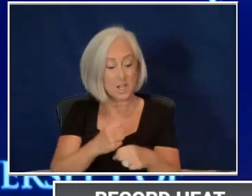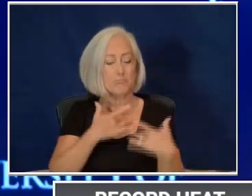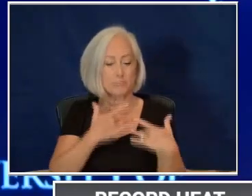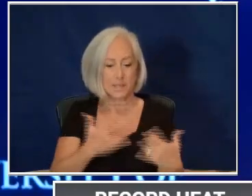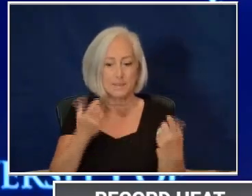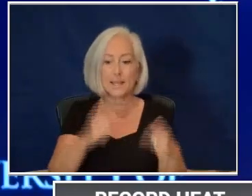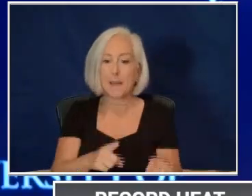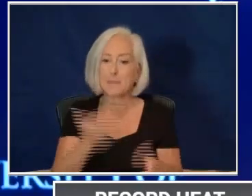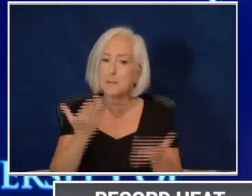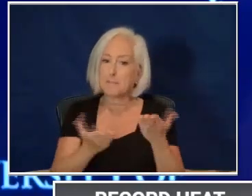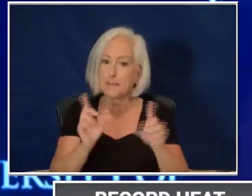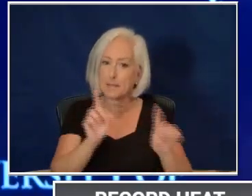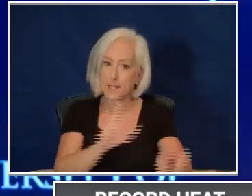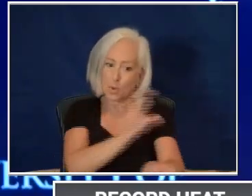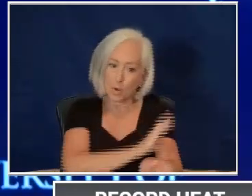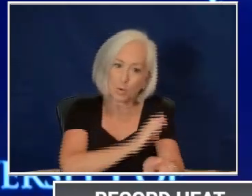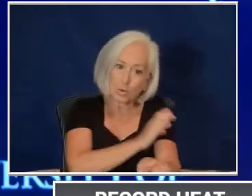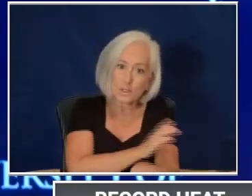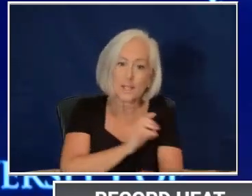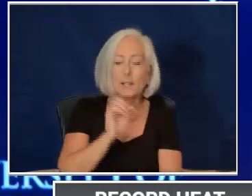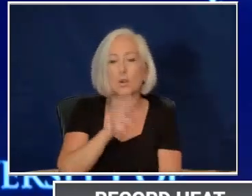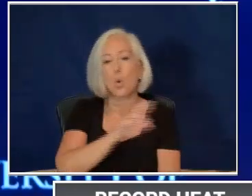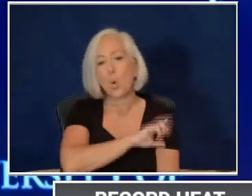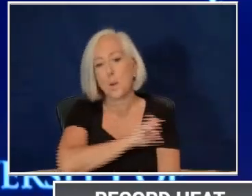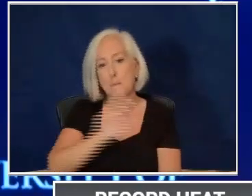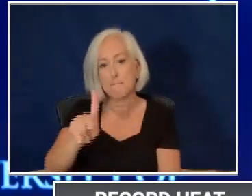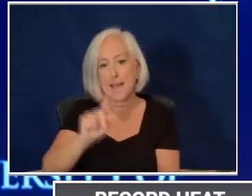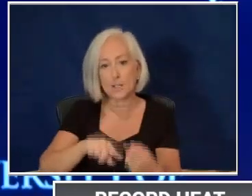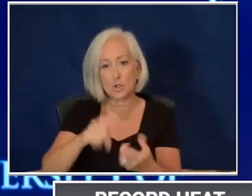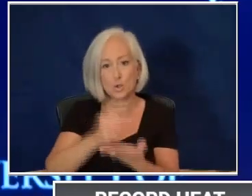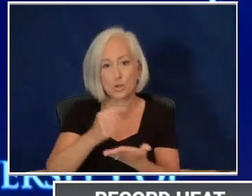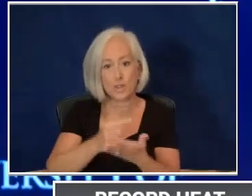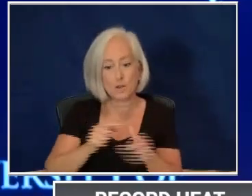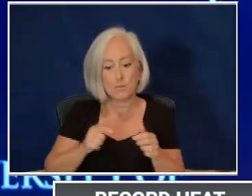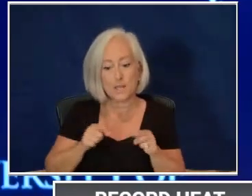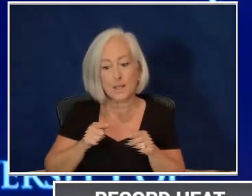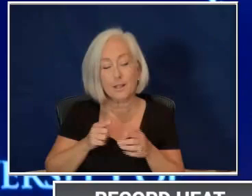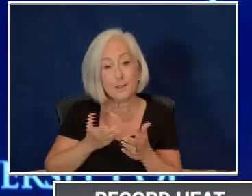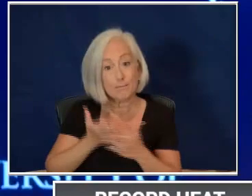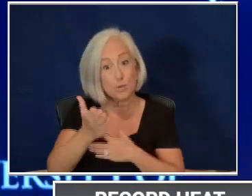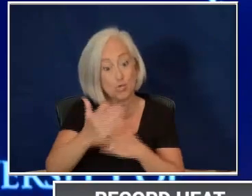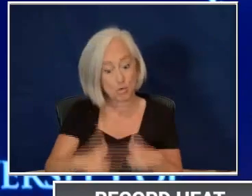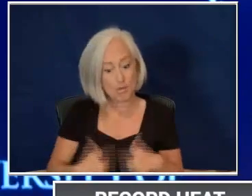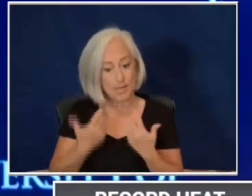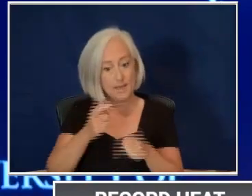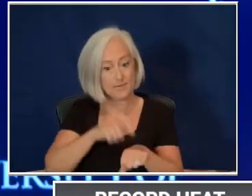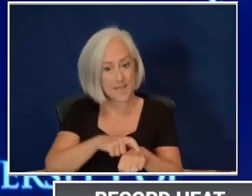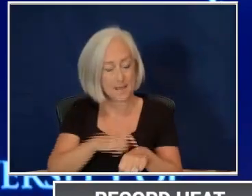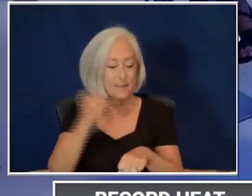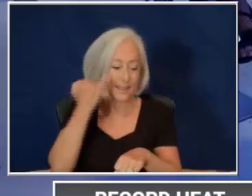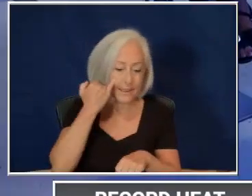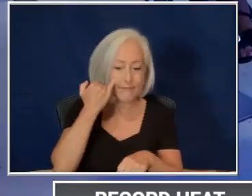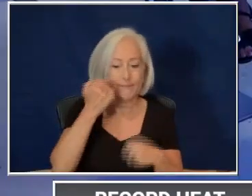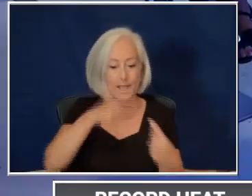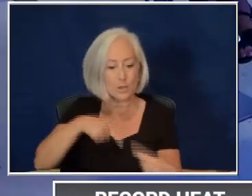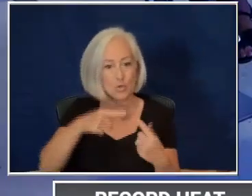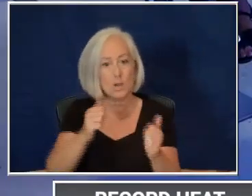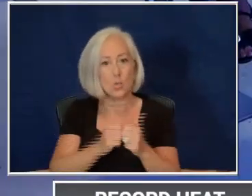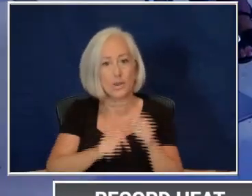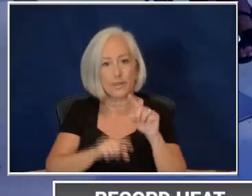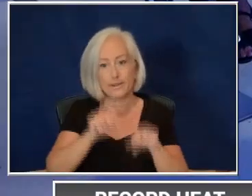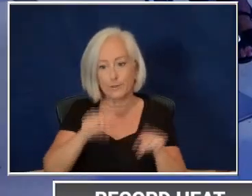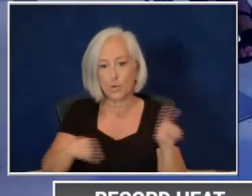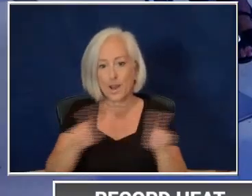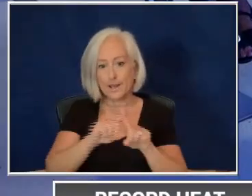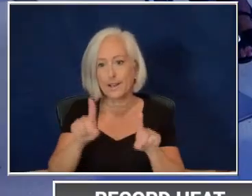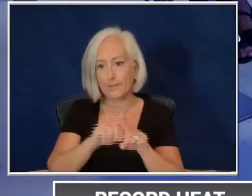and also as needed might go back to therapy throughout their life if they continue to struggle with different deficits. Yep. Great topic